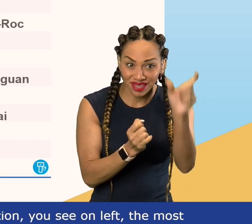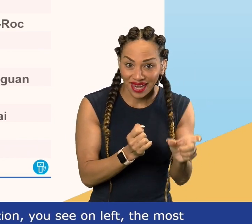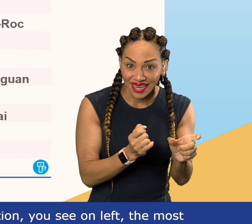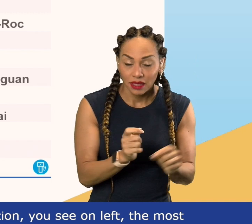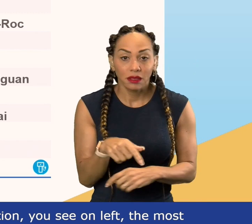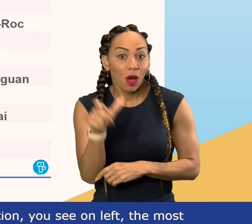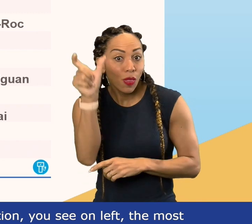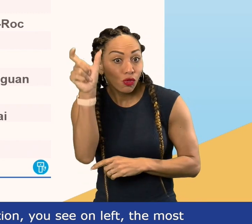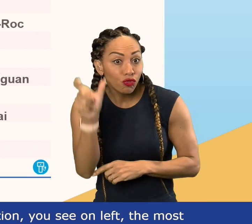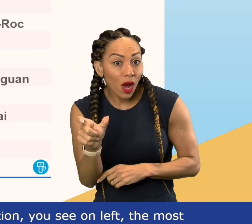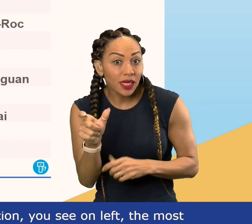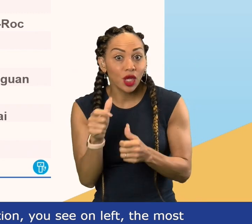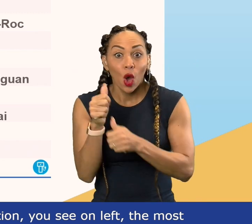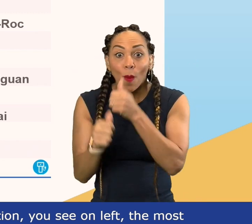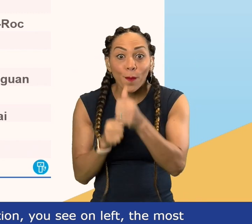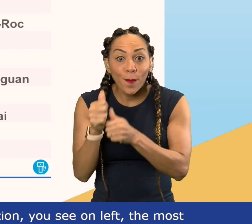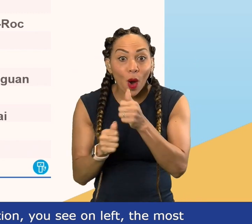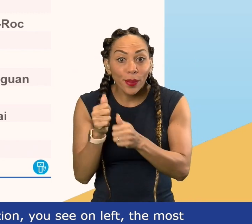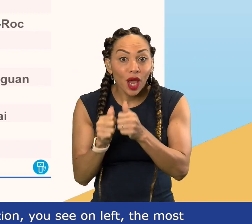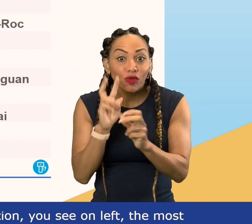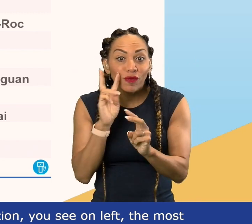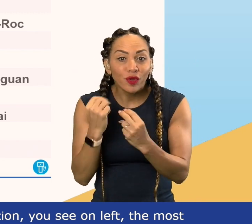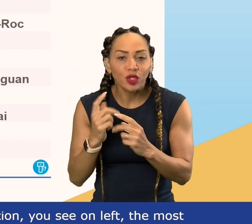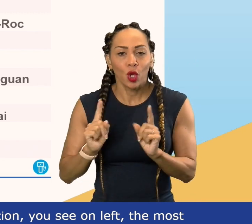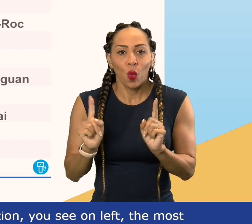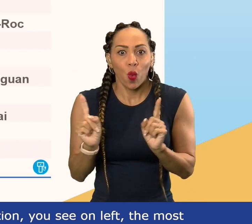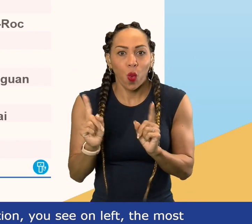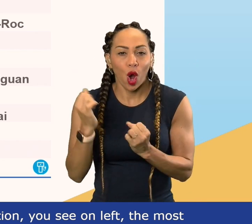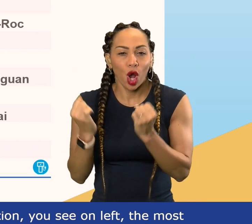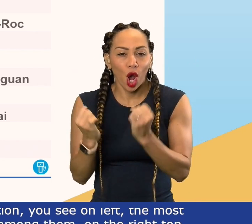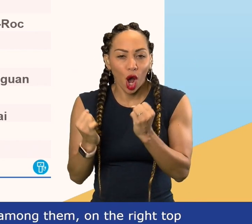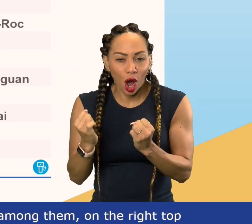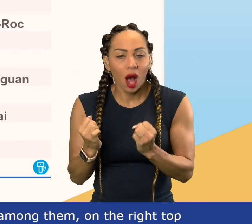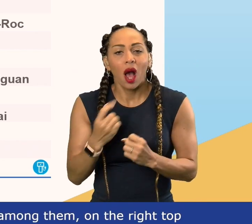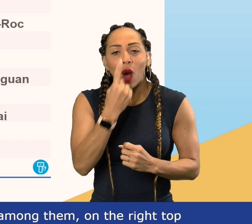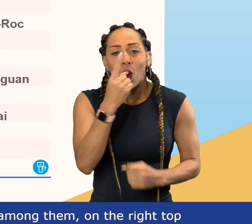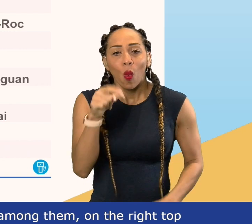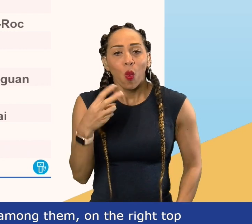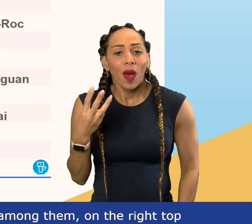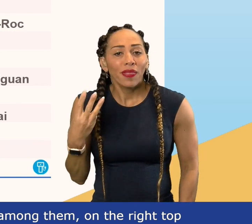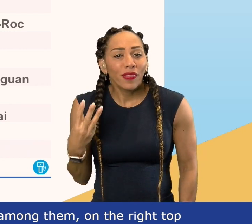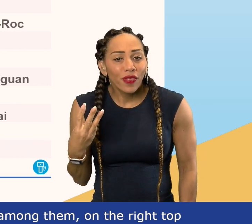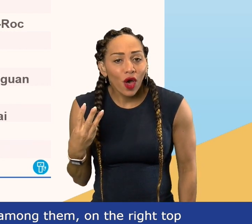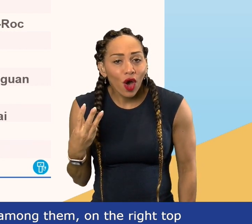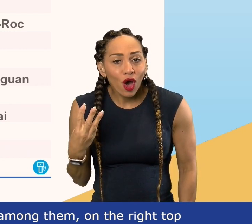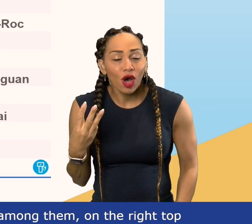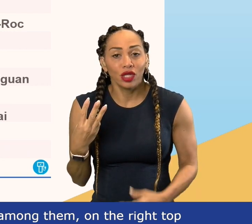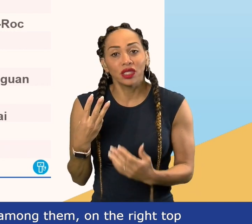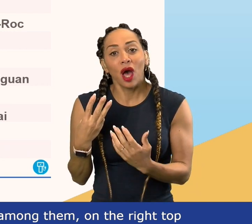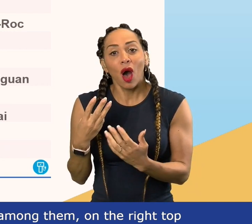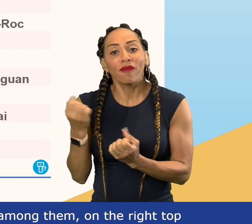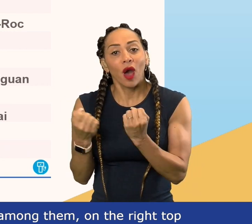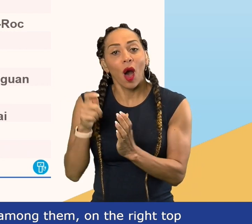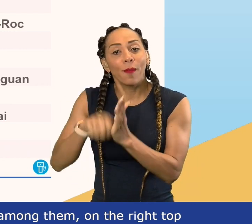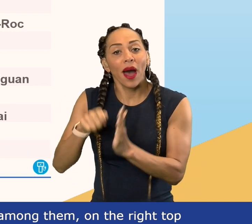popular reviews on What Car. And What Car gives you a good indication. About a third of Britain's car buyers use What Car before purchasing their next vehicle. So that shows